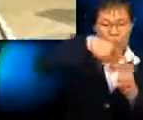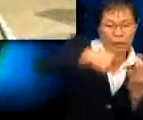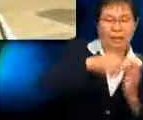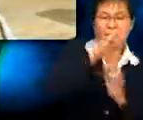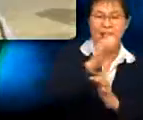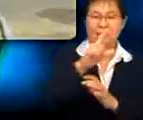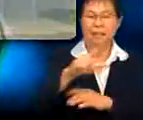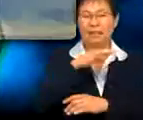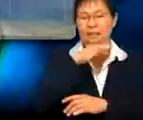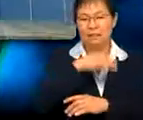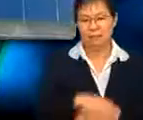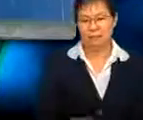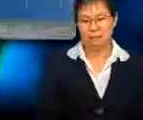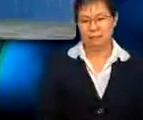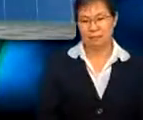cells.